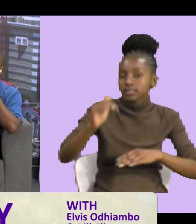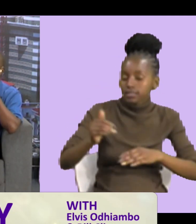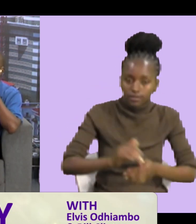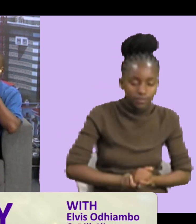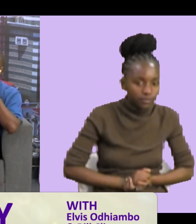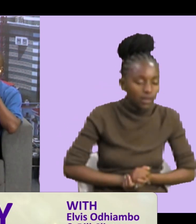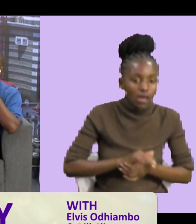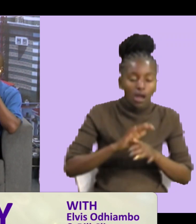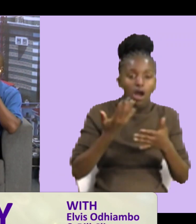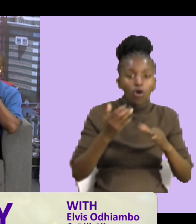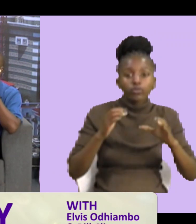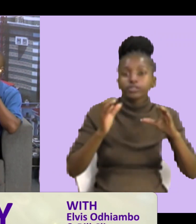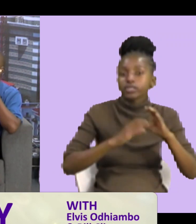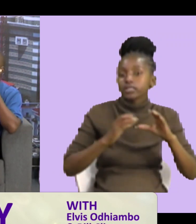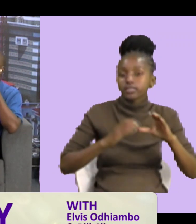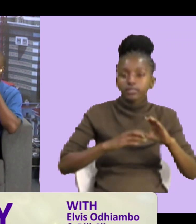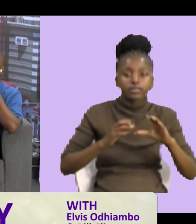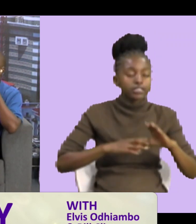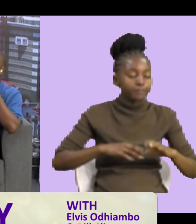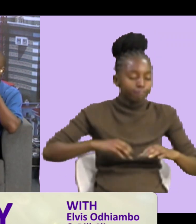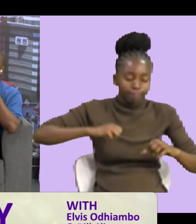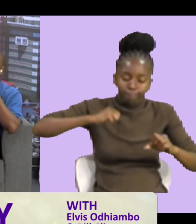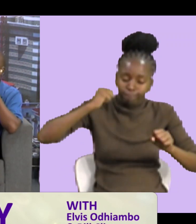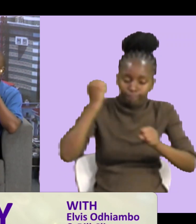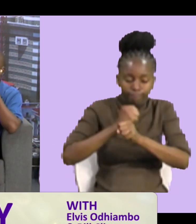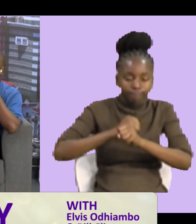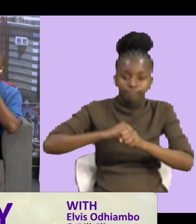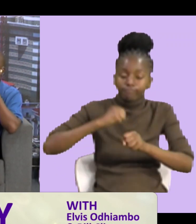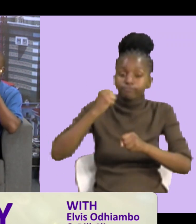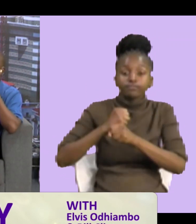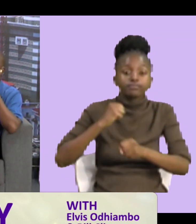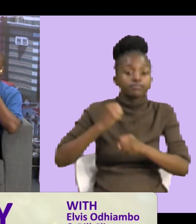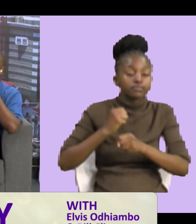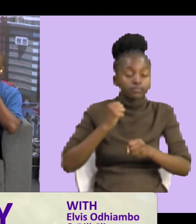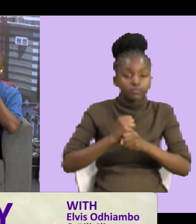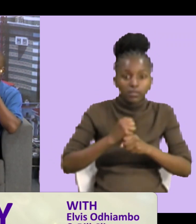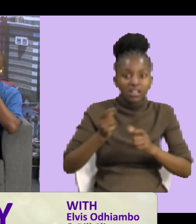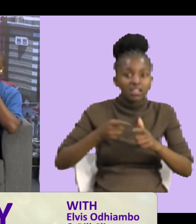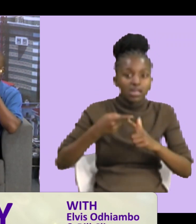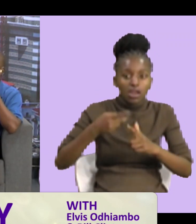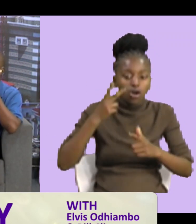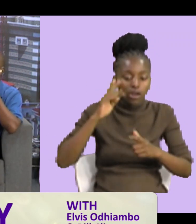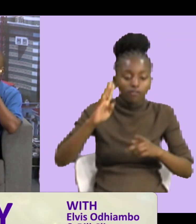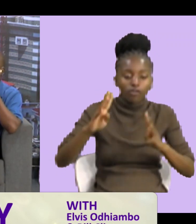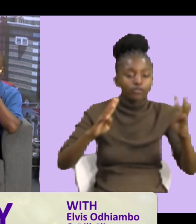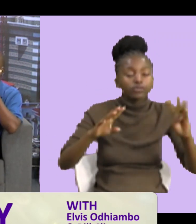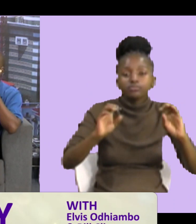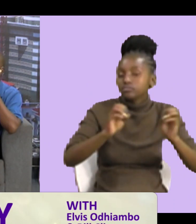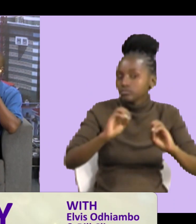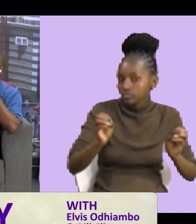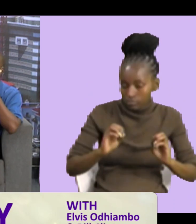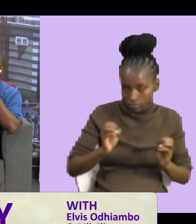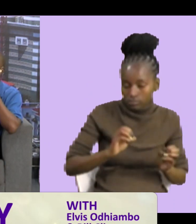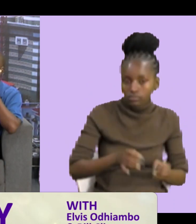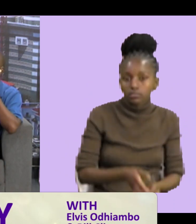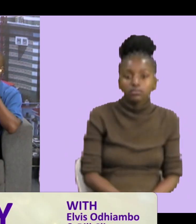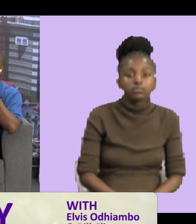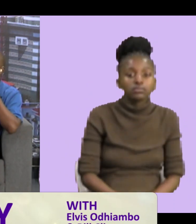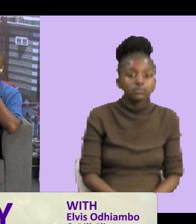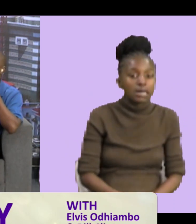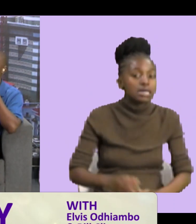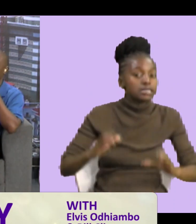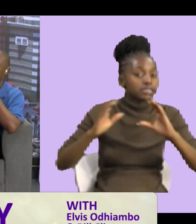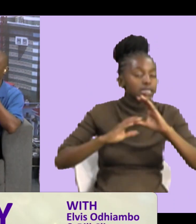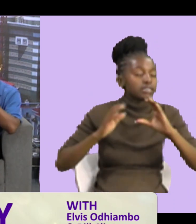did hold them, not many had anticipated the 4-4 game that ended with at Stamford Bridge. Chelsea did really